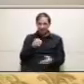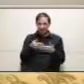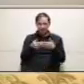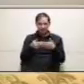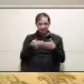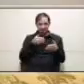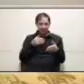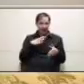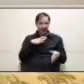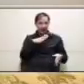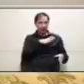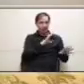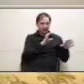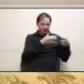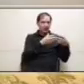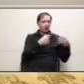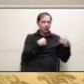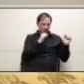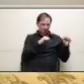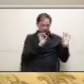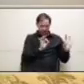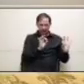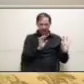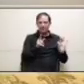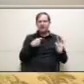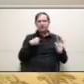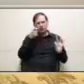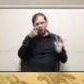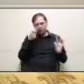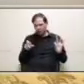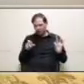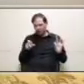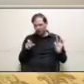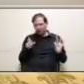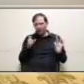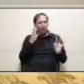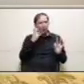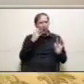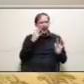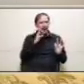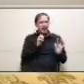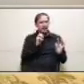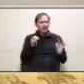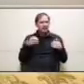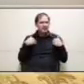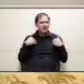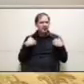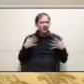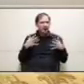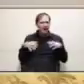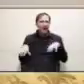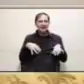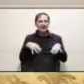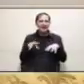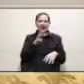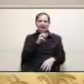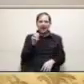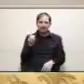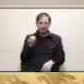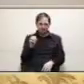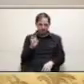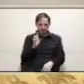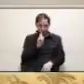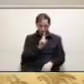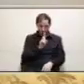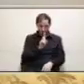former councillor, which has covered me. But I want to check when did the MM started to act as an acting MM? That's the first